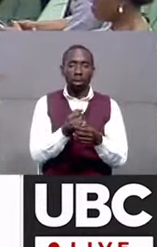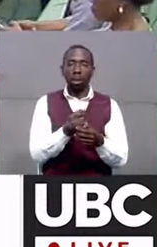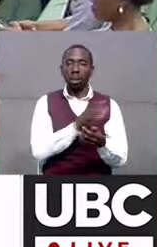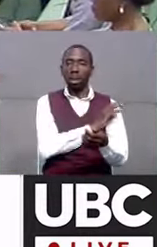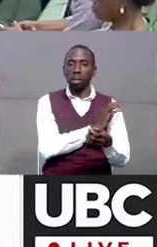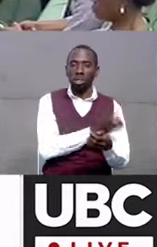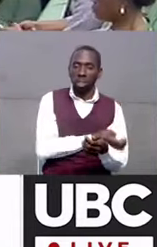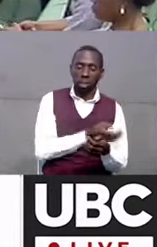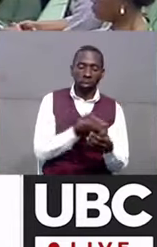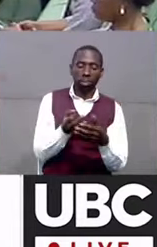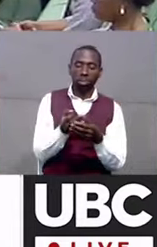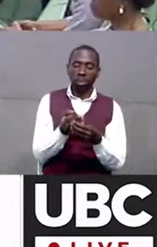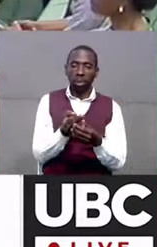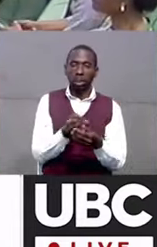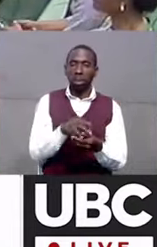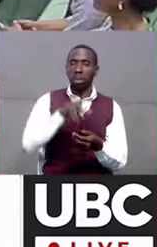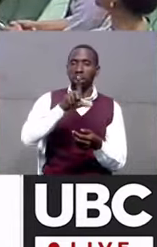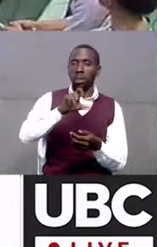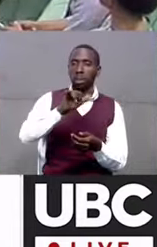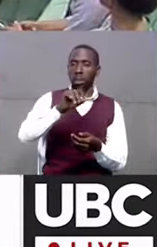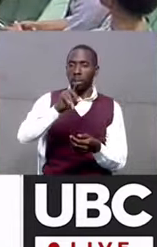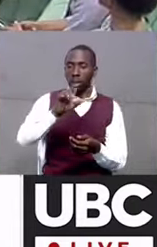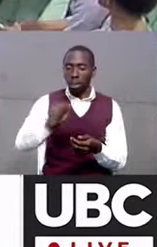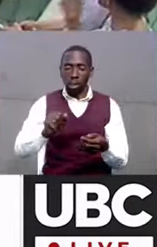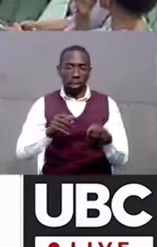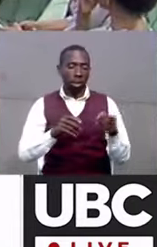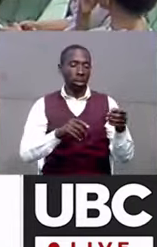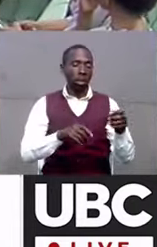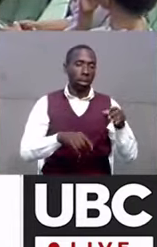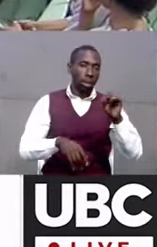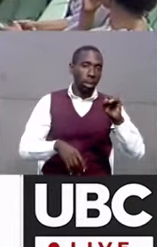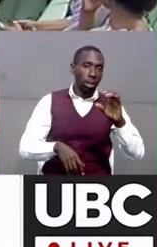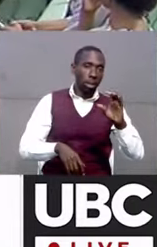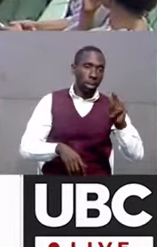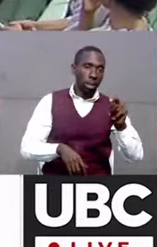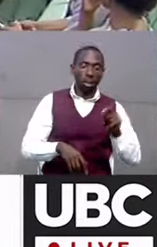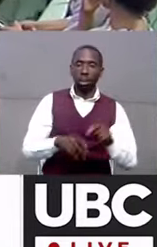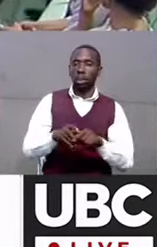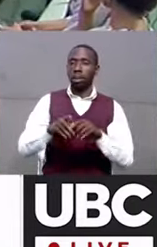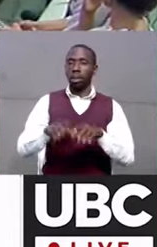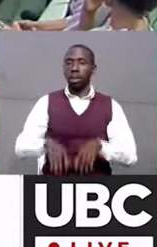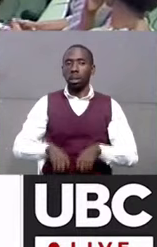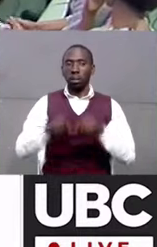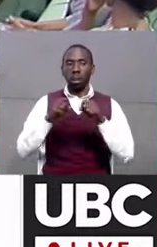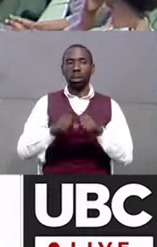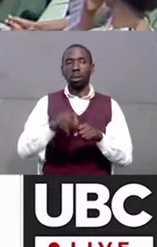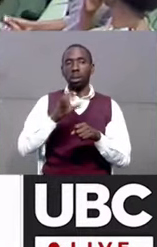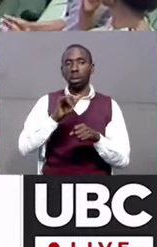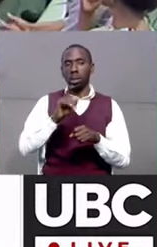Energy, Linda, ICT, Chairperson ICT,